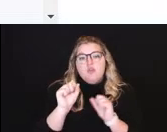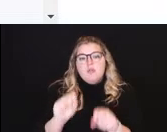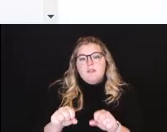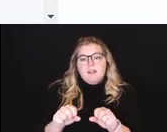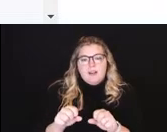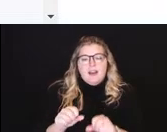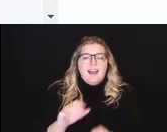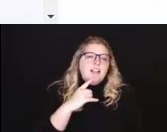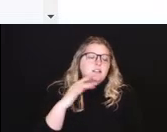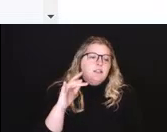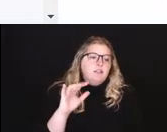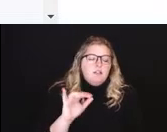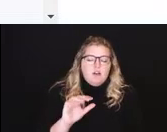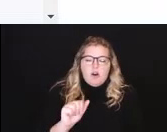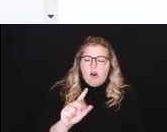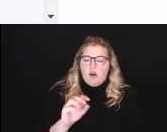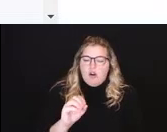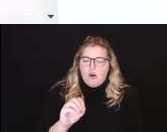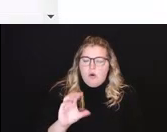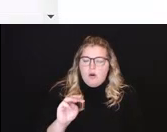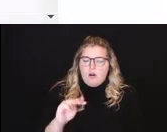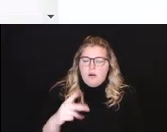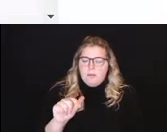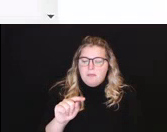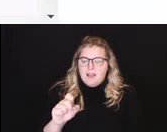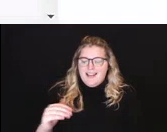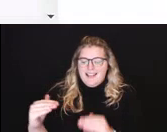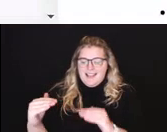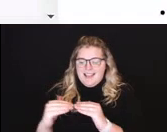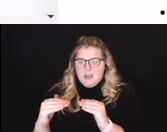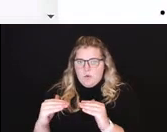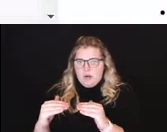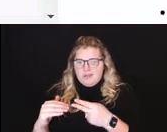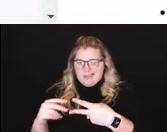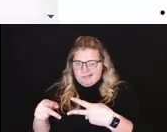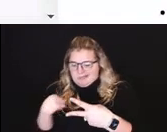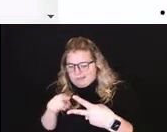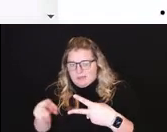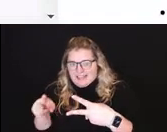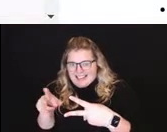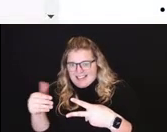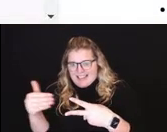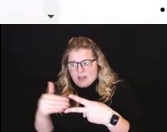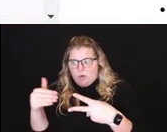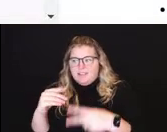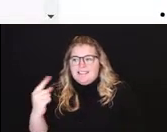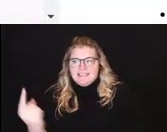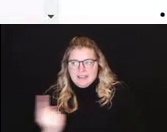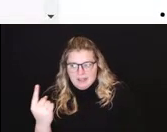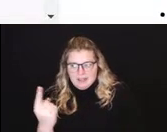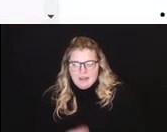just autocomplete equals something. And there are a bunch of